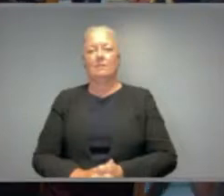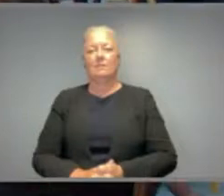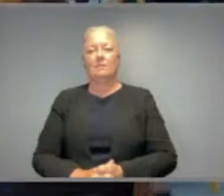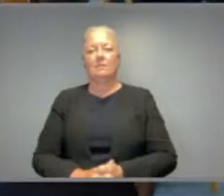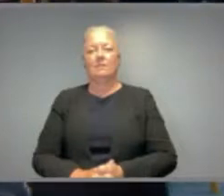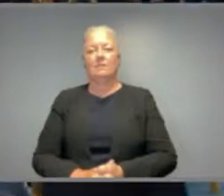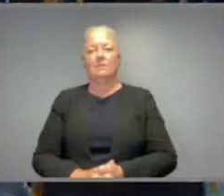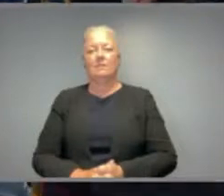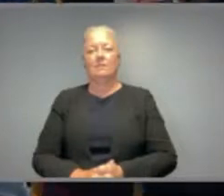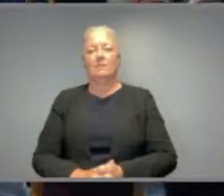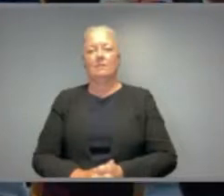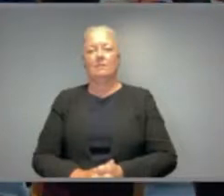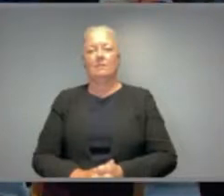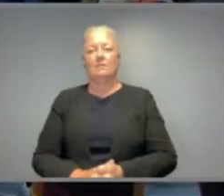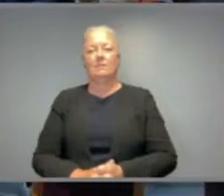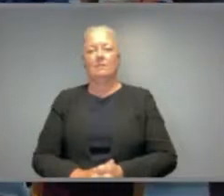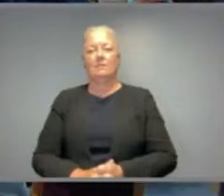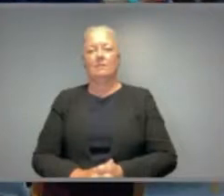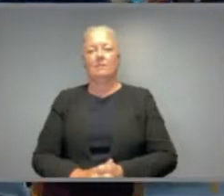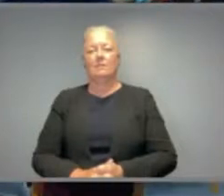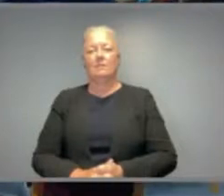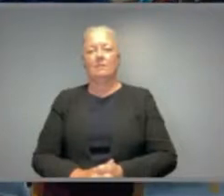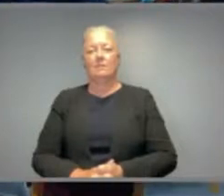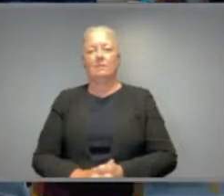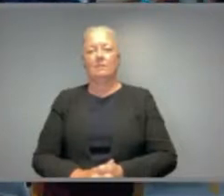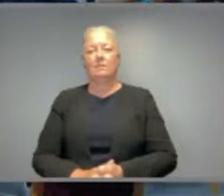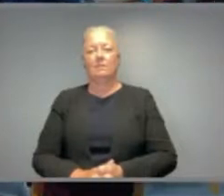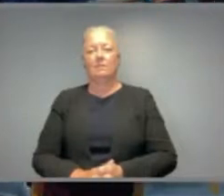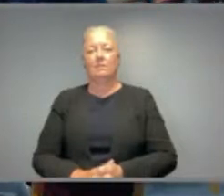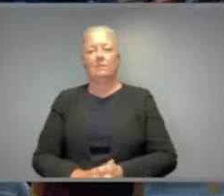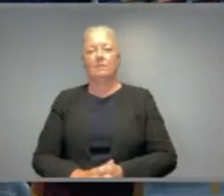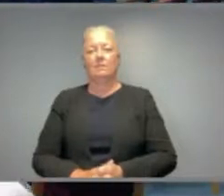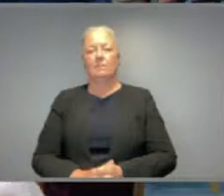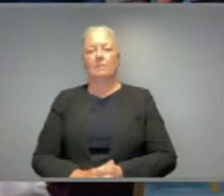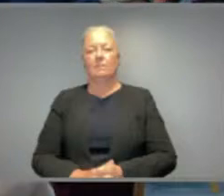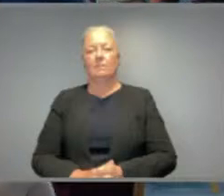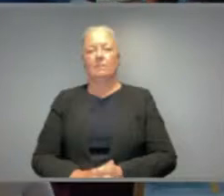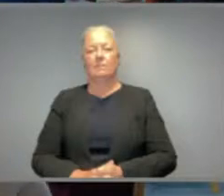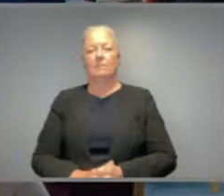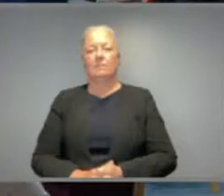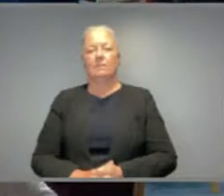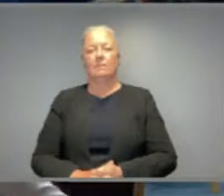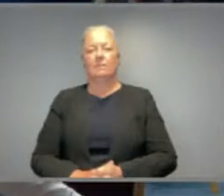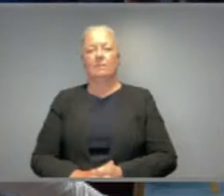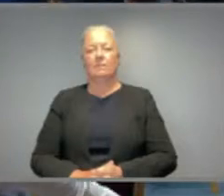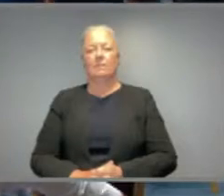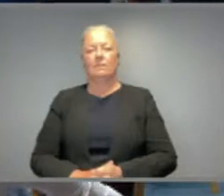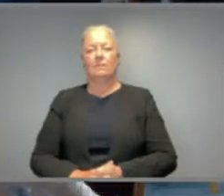Thank you.